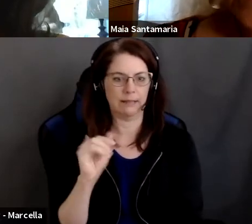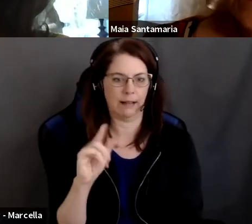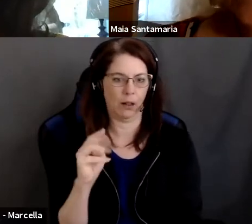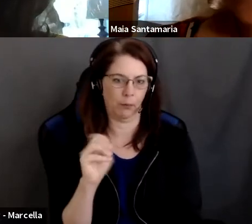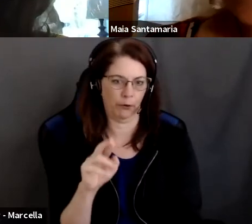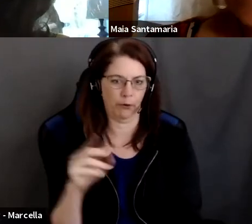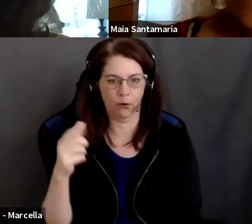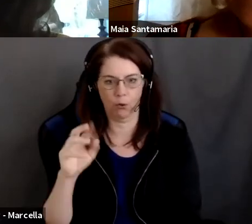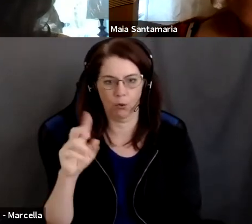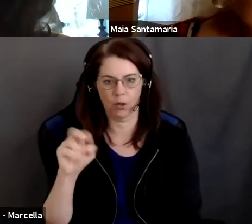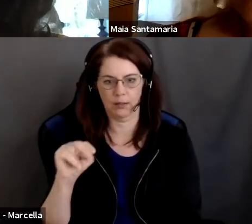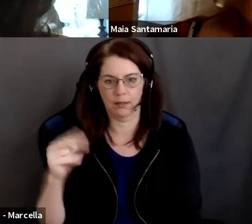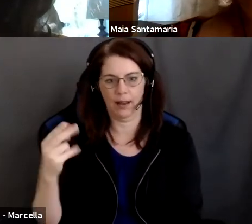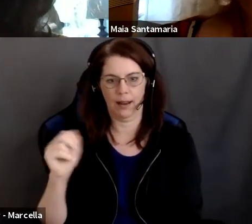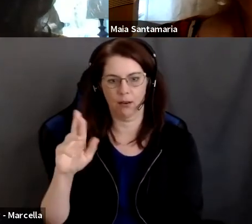Gordon, Haralson,